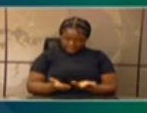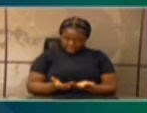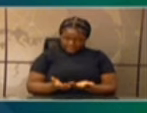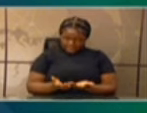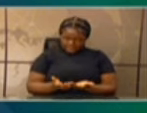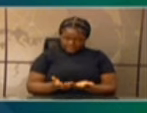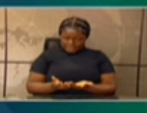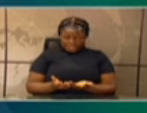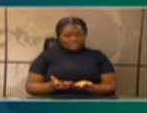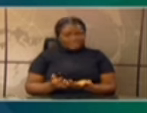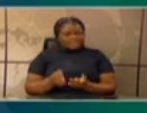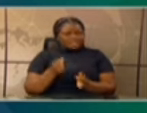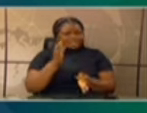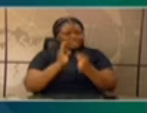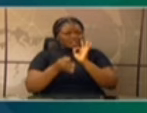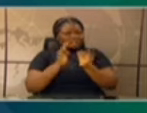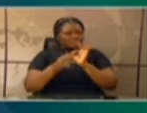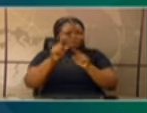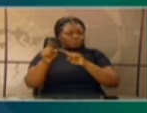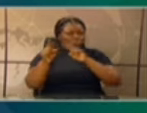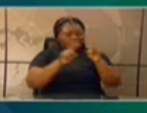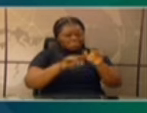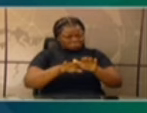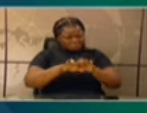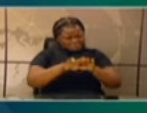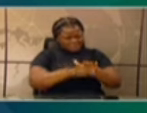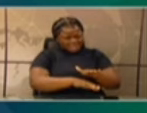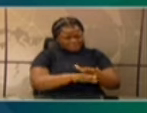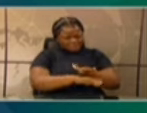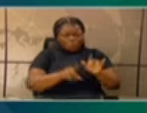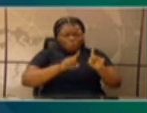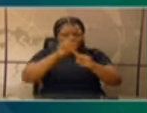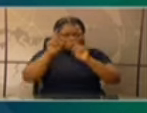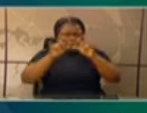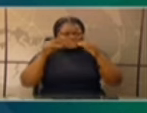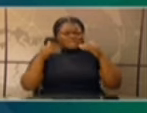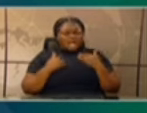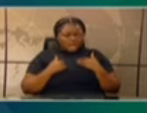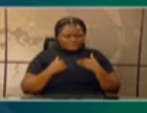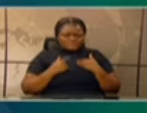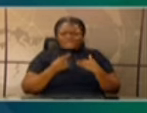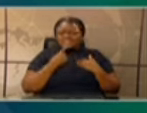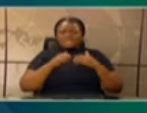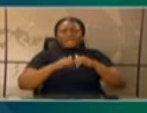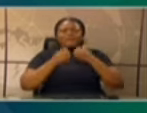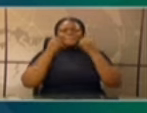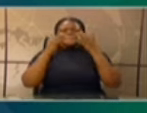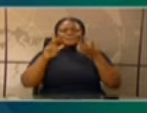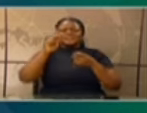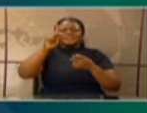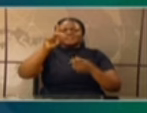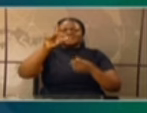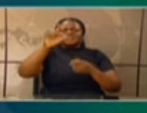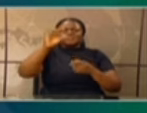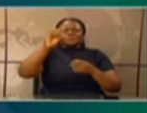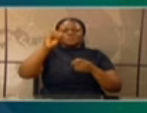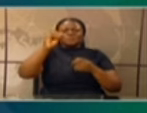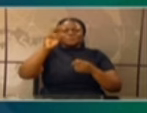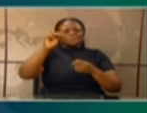Sir, what I say, what question me? Remember, sir, how many kilometers is the